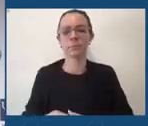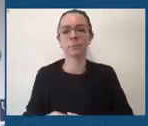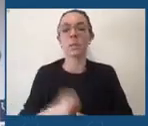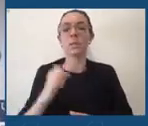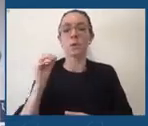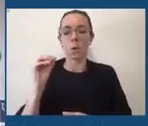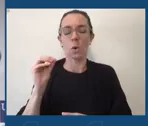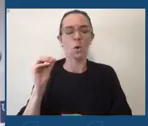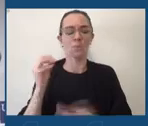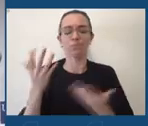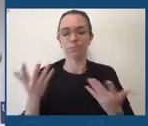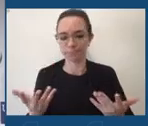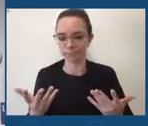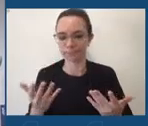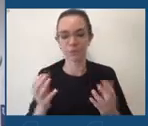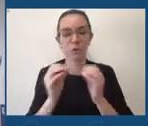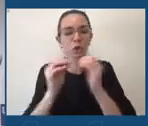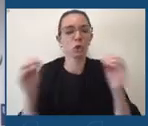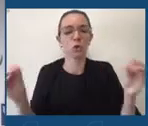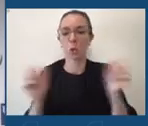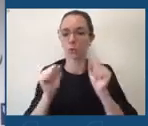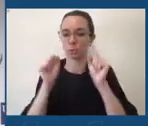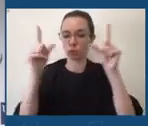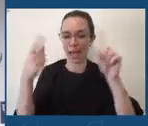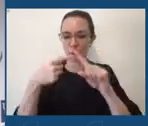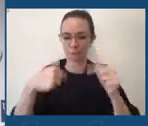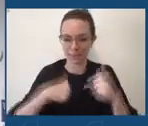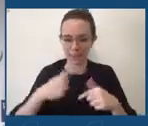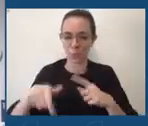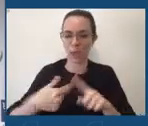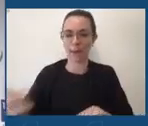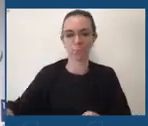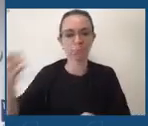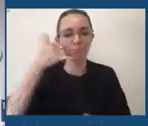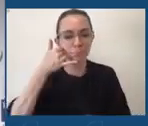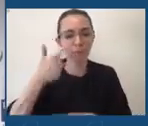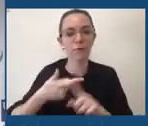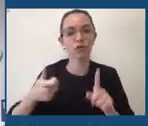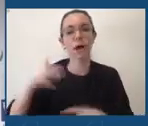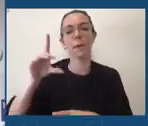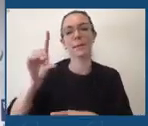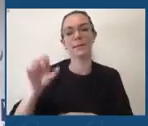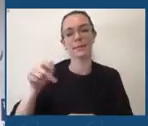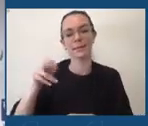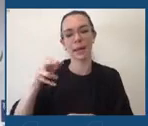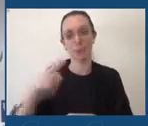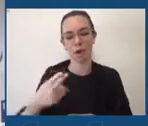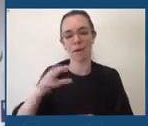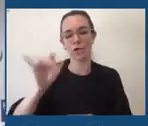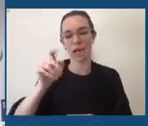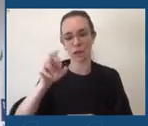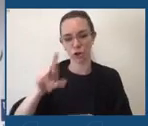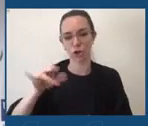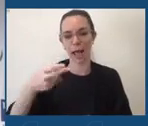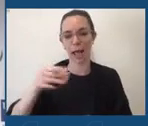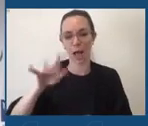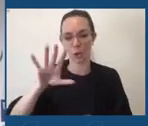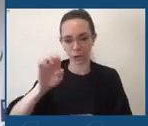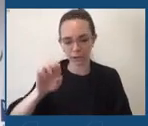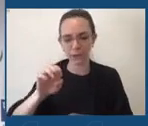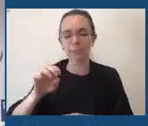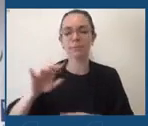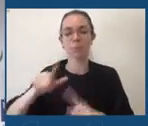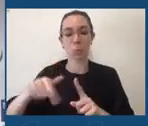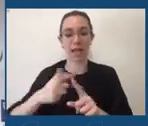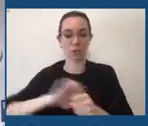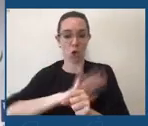no surprise to me when I got a call from Deborah Fraser-Howes around the COVID-19, because